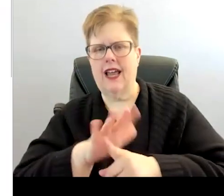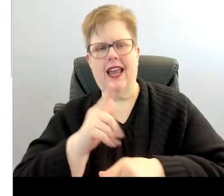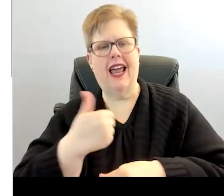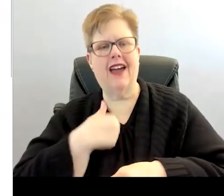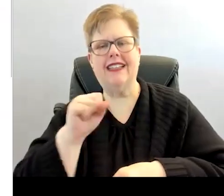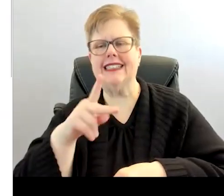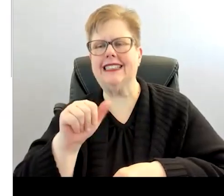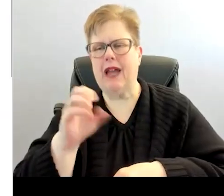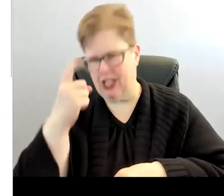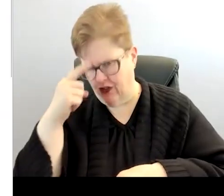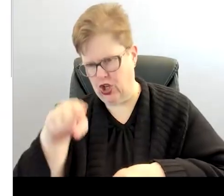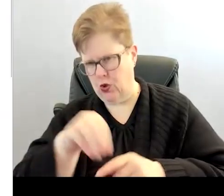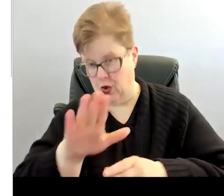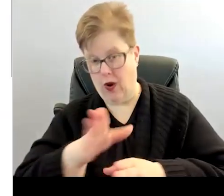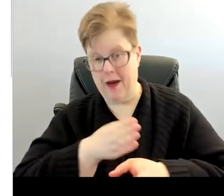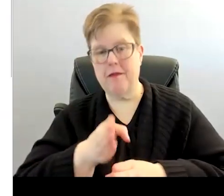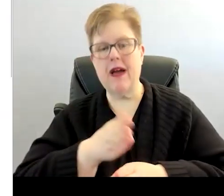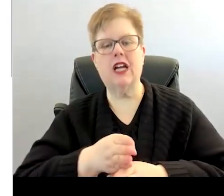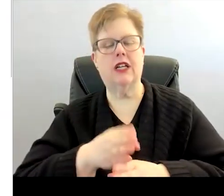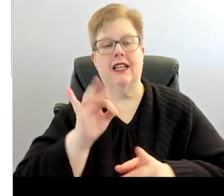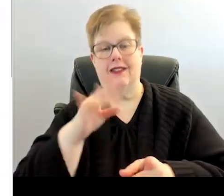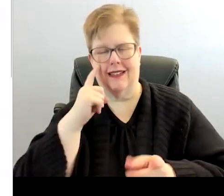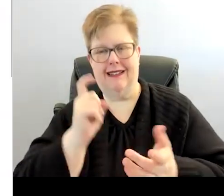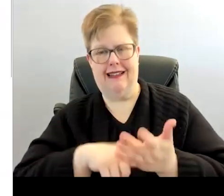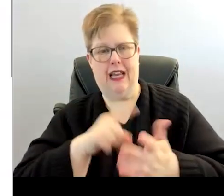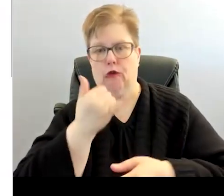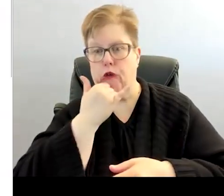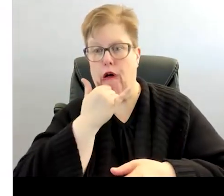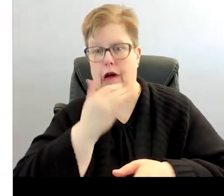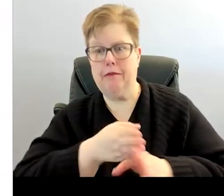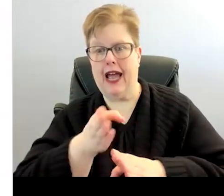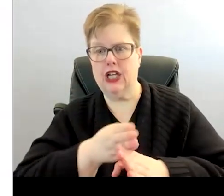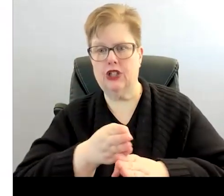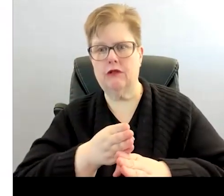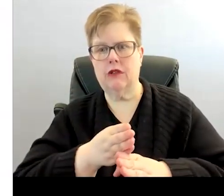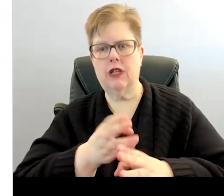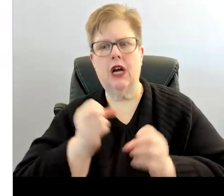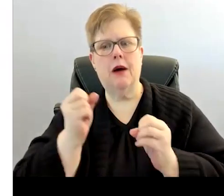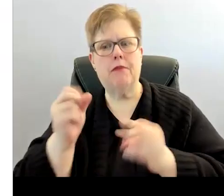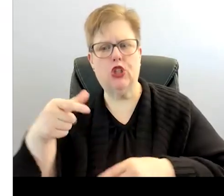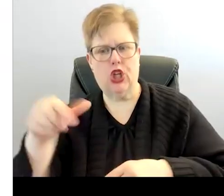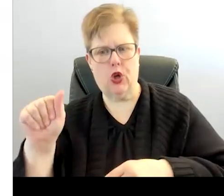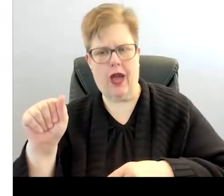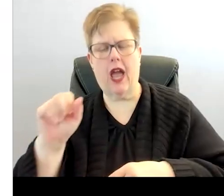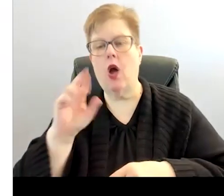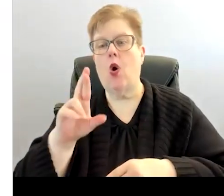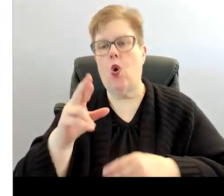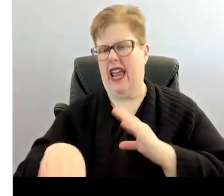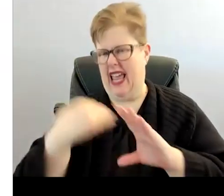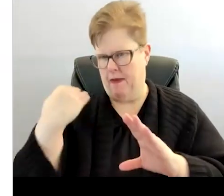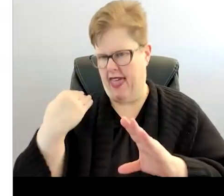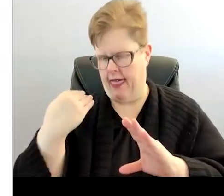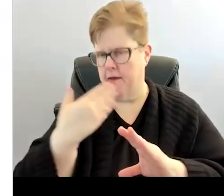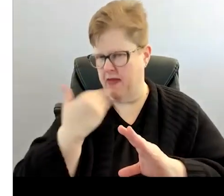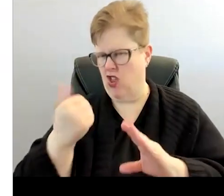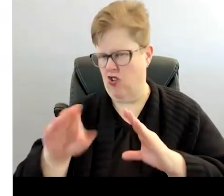space just for you in your major. If you notice you're in the wrong major, post it to the QA, or even better, send us an email and